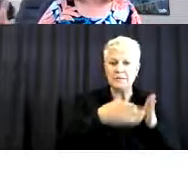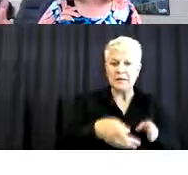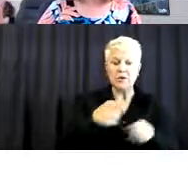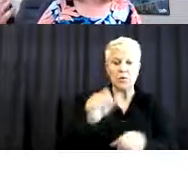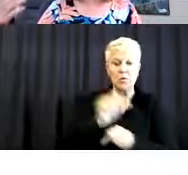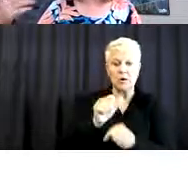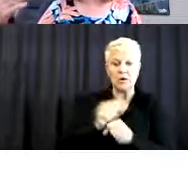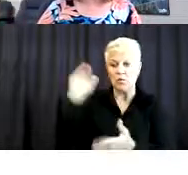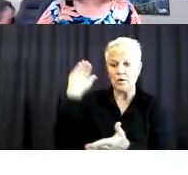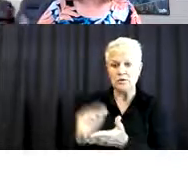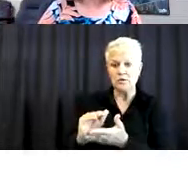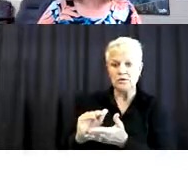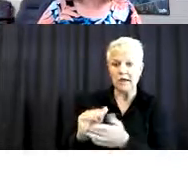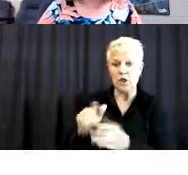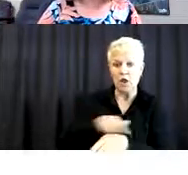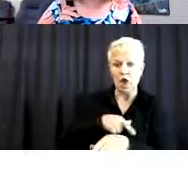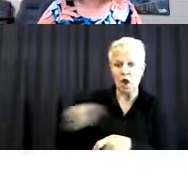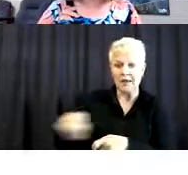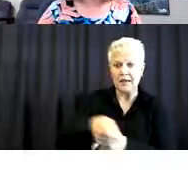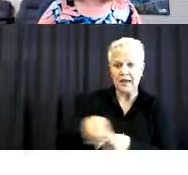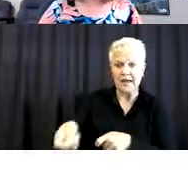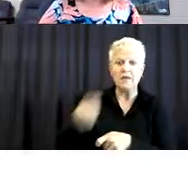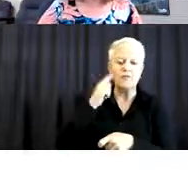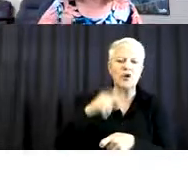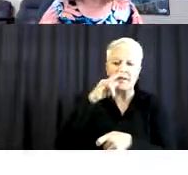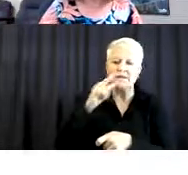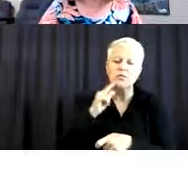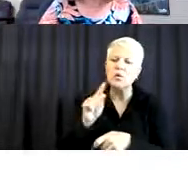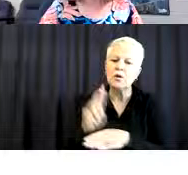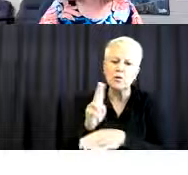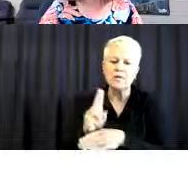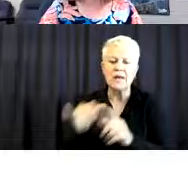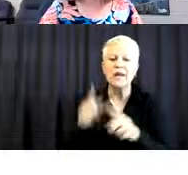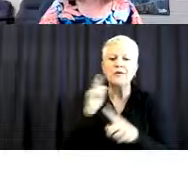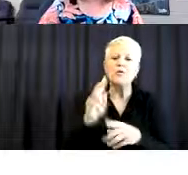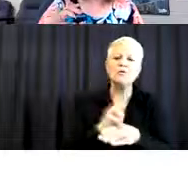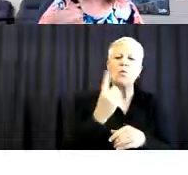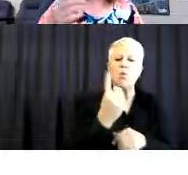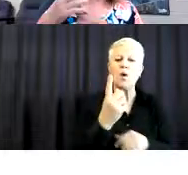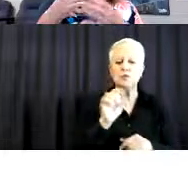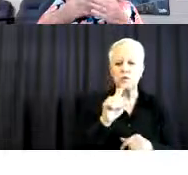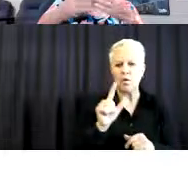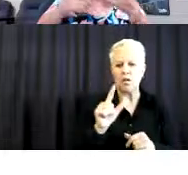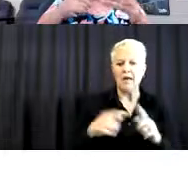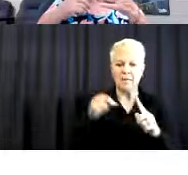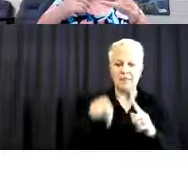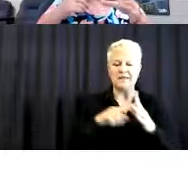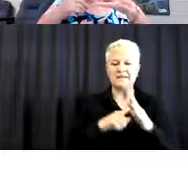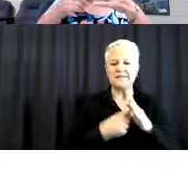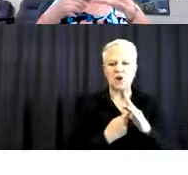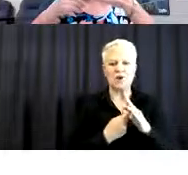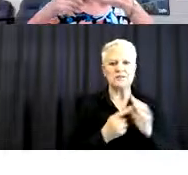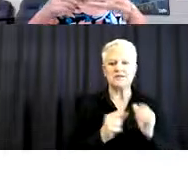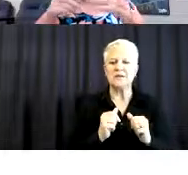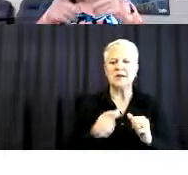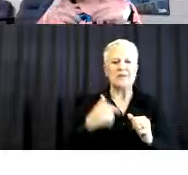a long cane to children who are good candidates for that are helping with one form of tool use. But this starts there's